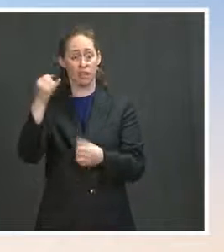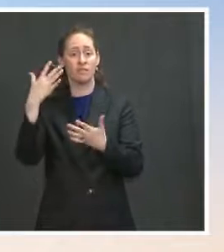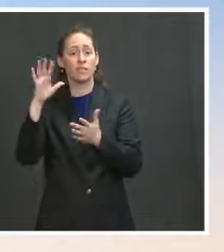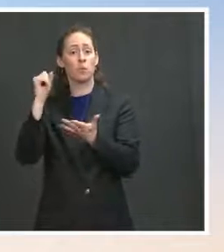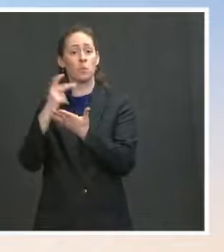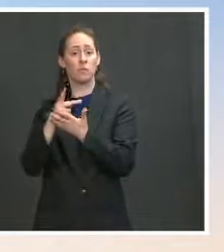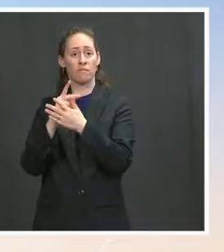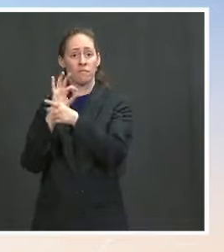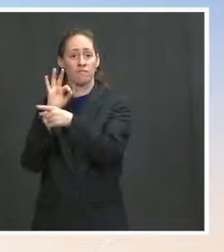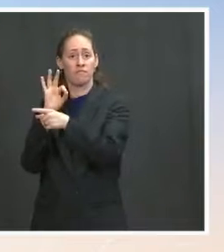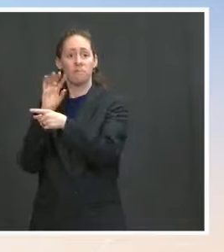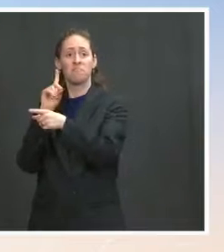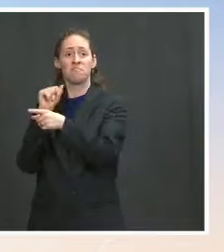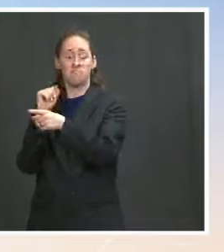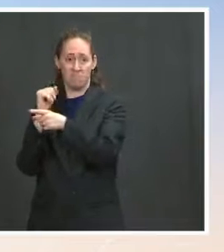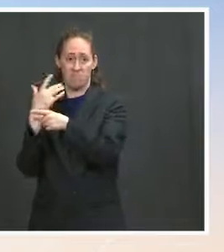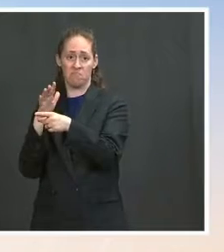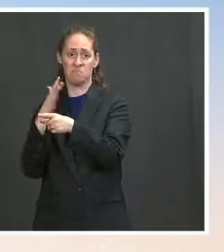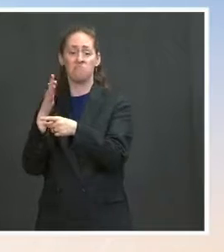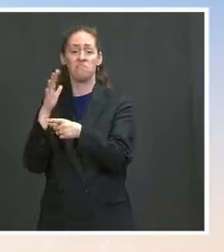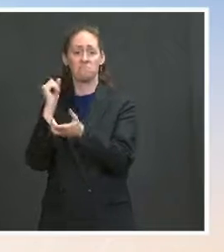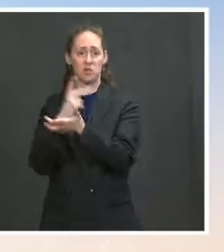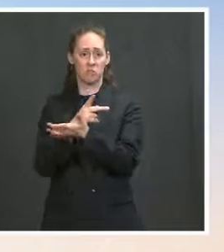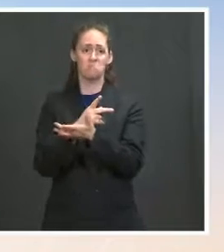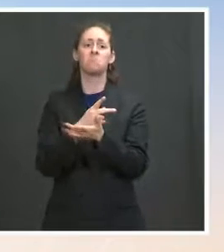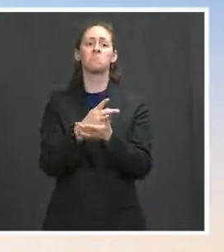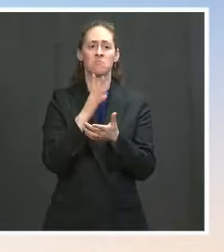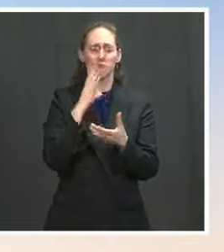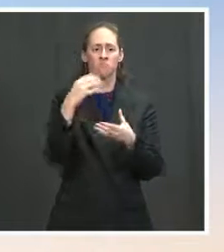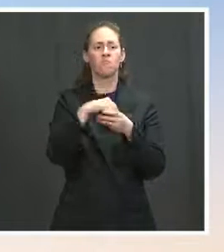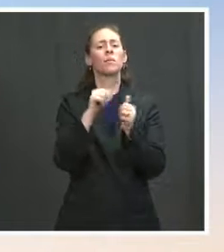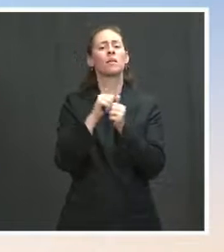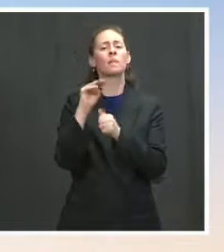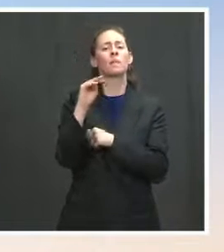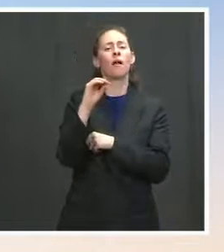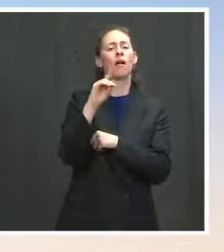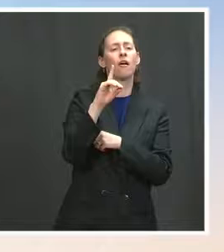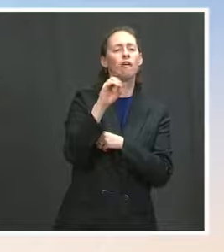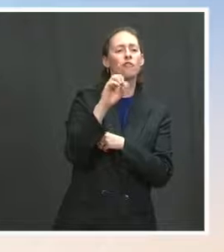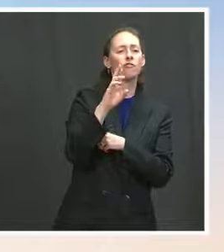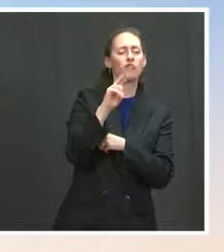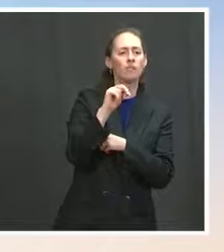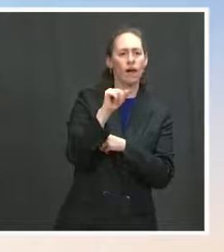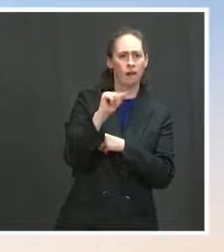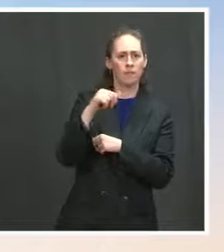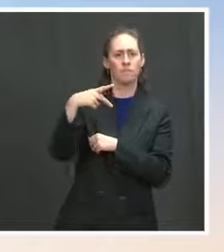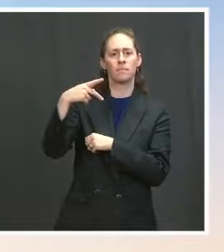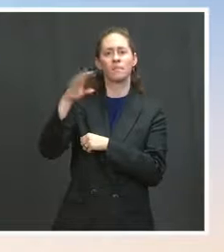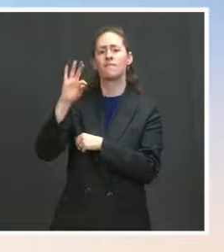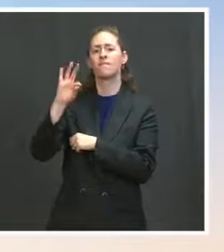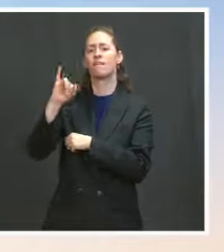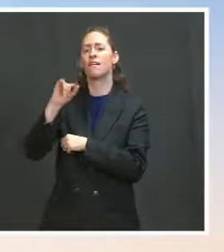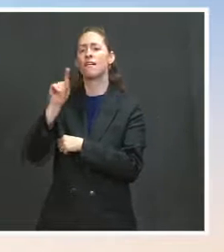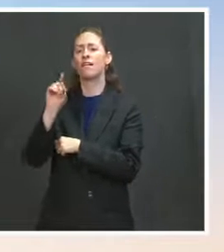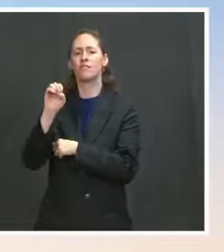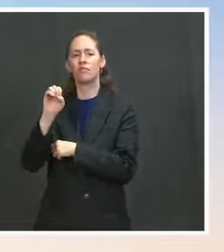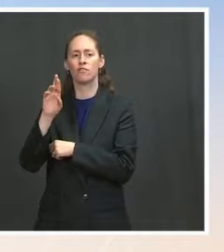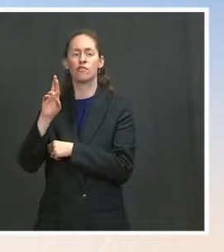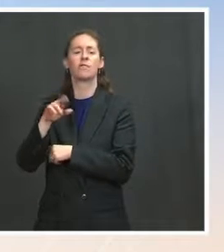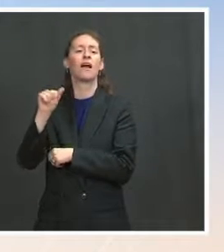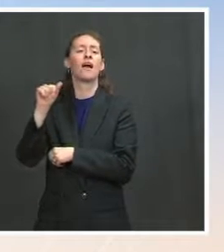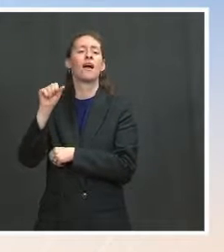of what we're distributing, along with Moderna and Pfizer, including in this initial set of 25 million. AstraZeneca, as you know, we're waiting